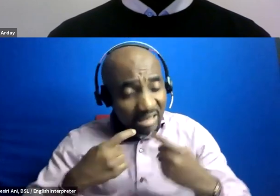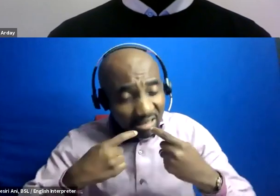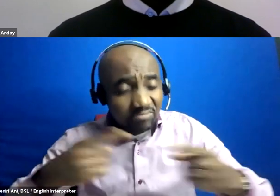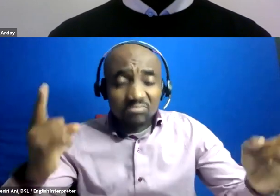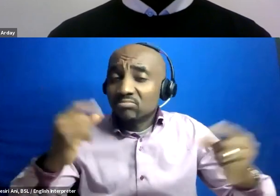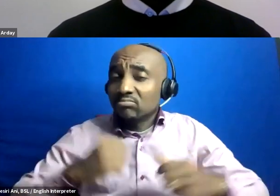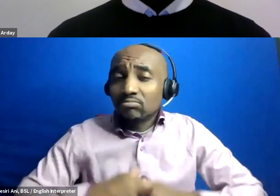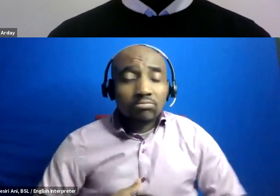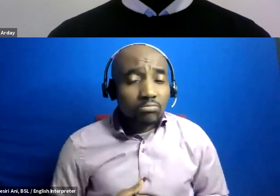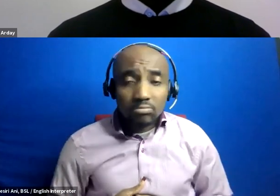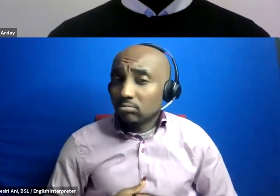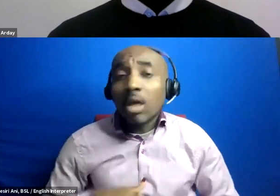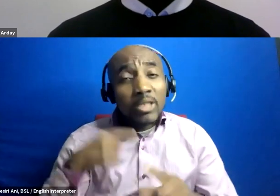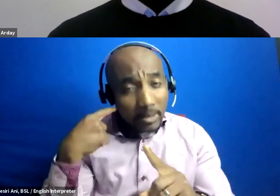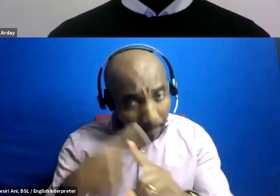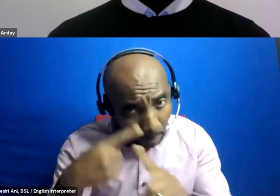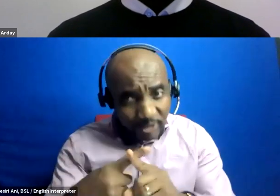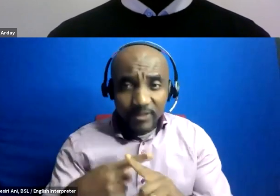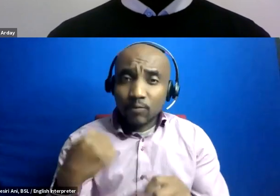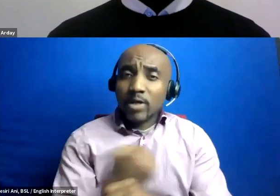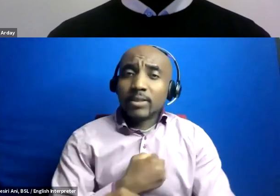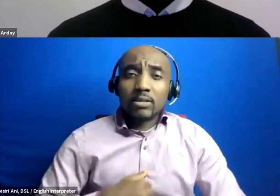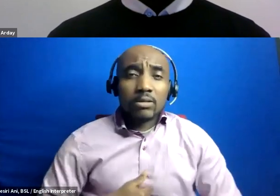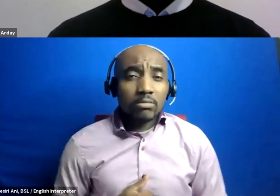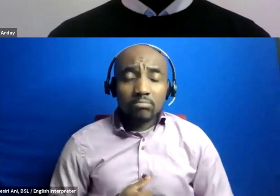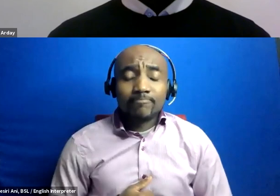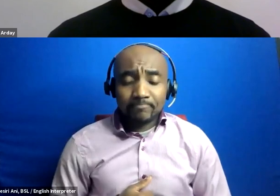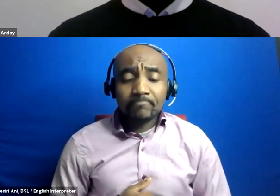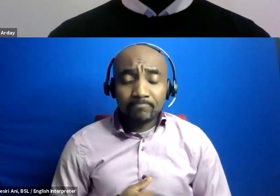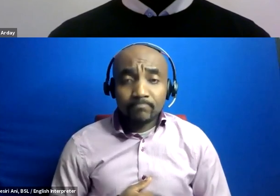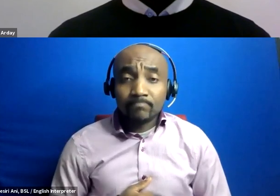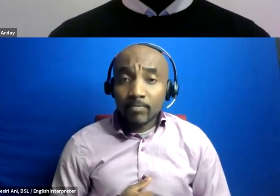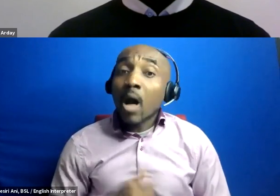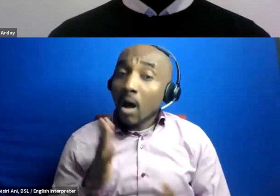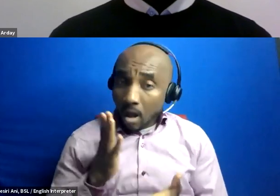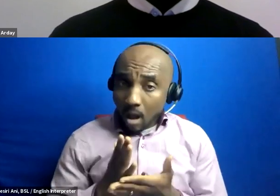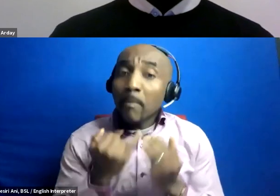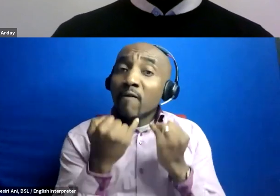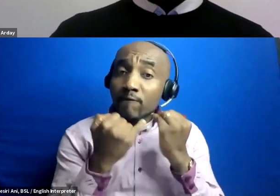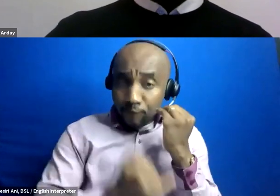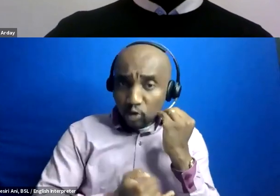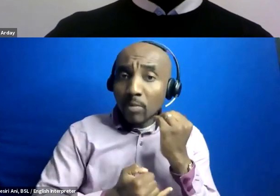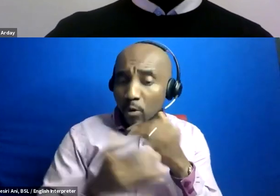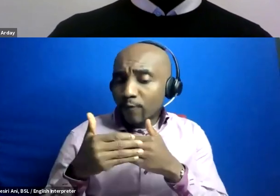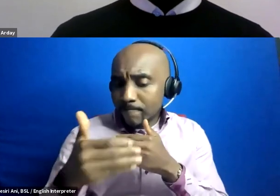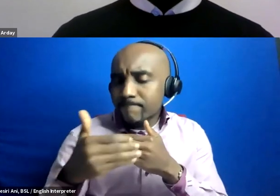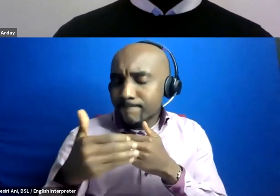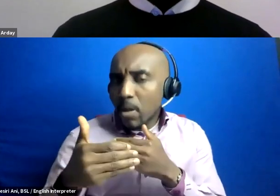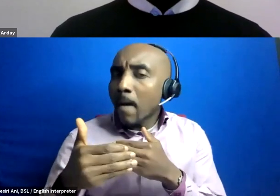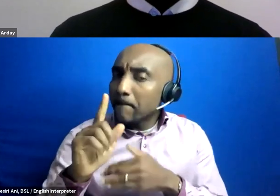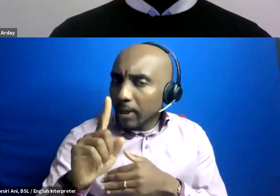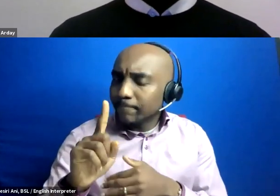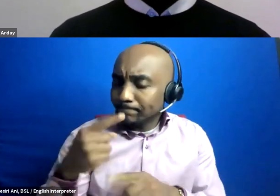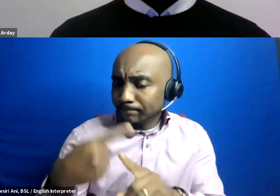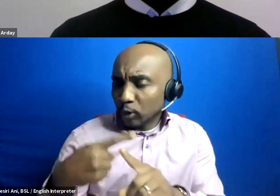It's a positive thing what I did, even though it put me in a very vulnerable position for a while. I just